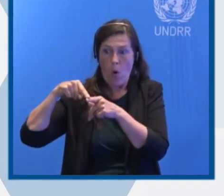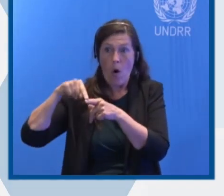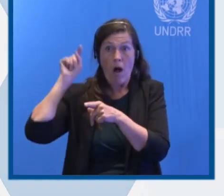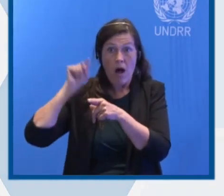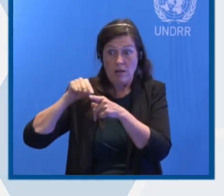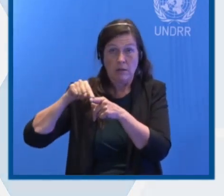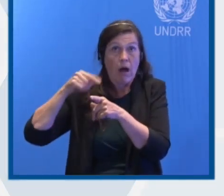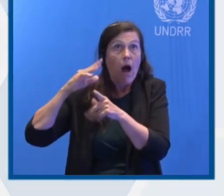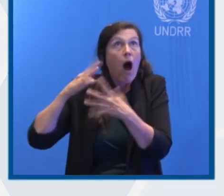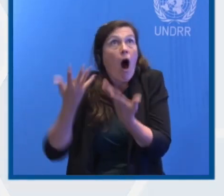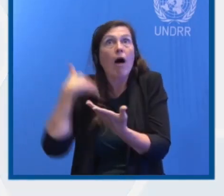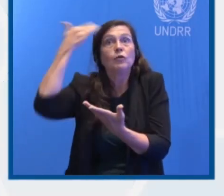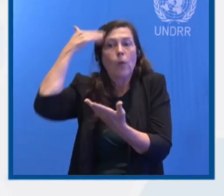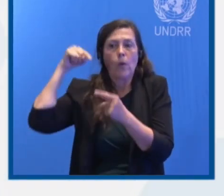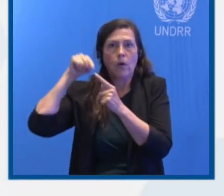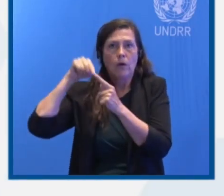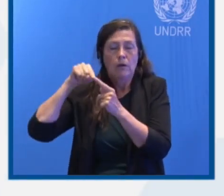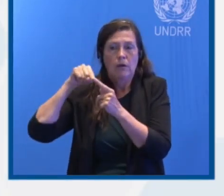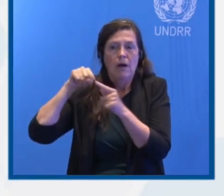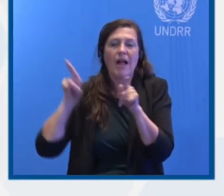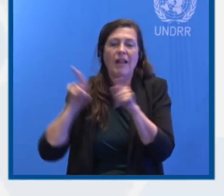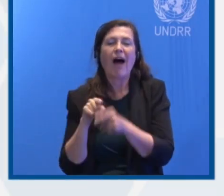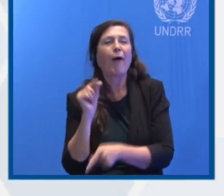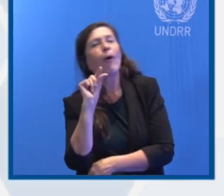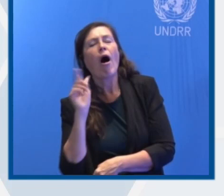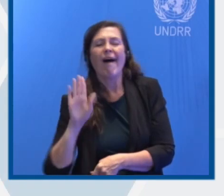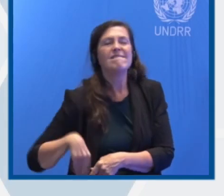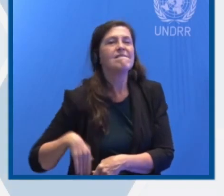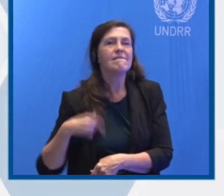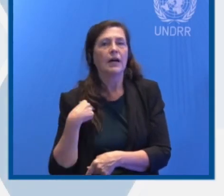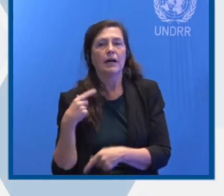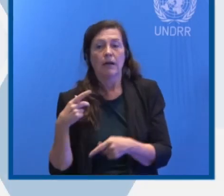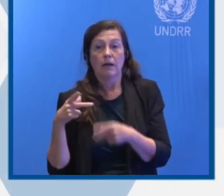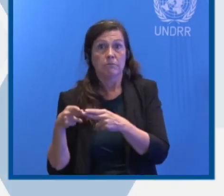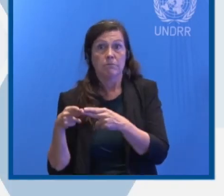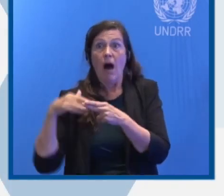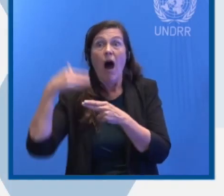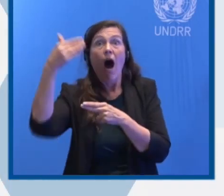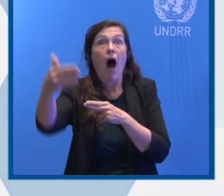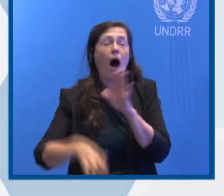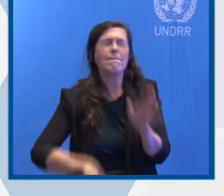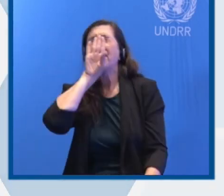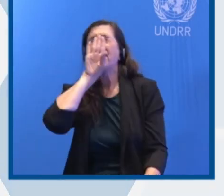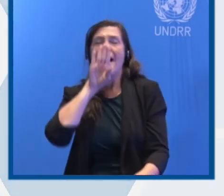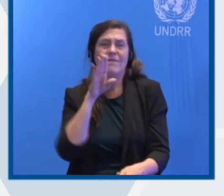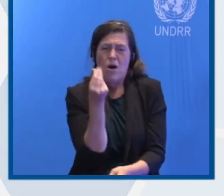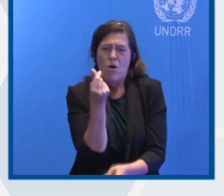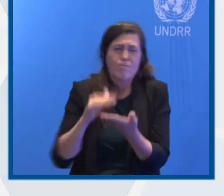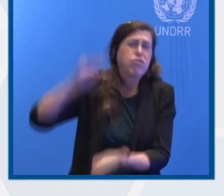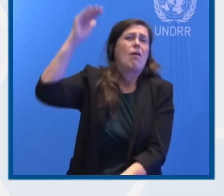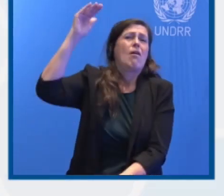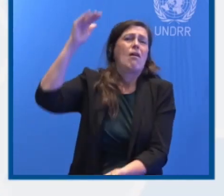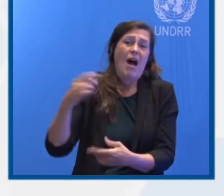awareness comes in, that these shortcuts lead to greater cost in the long run. So